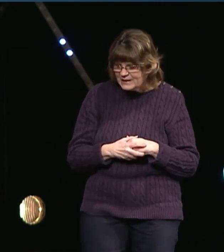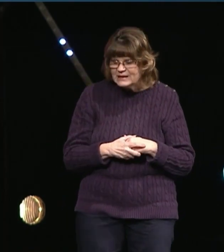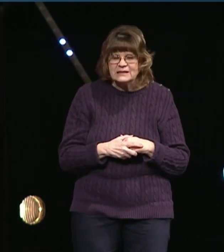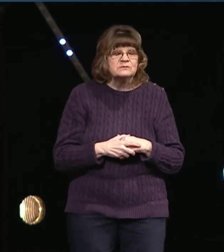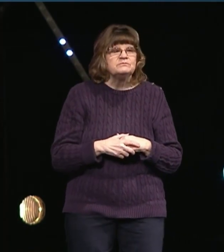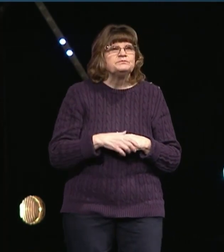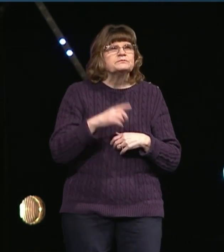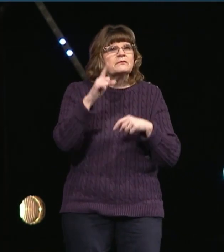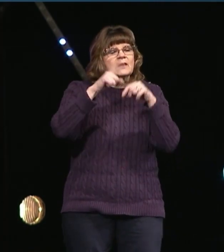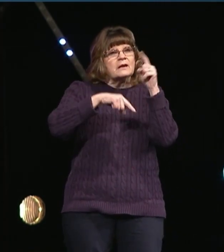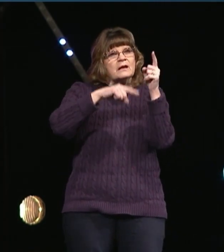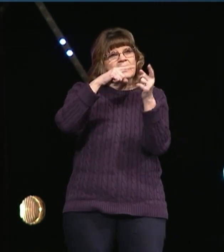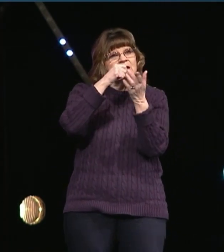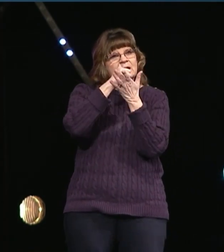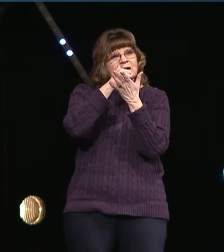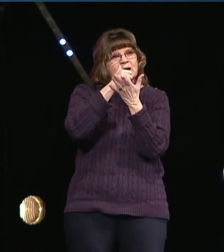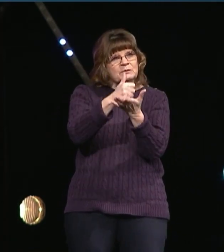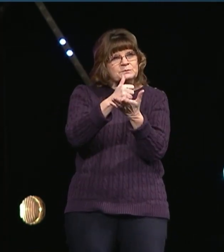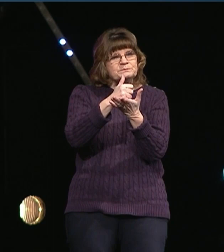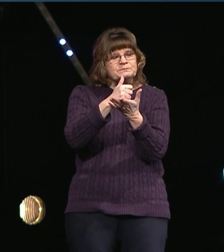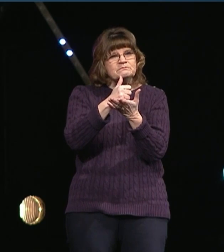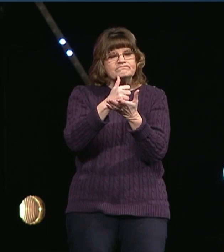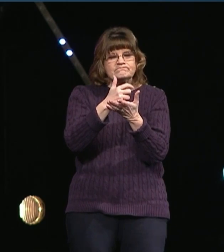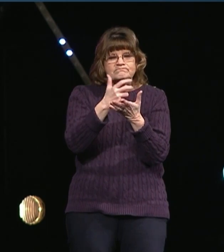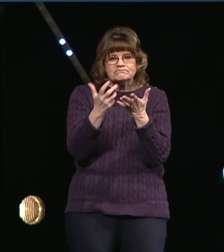I can't help but